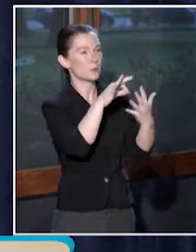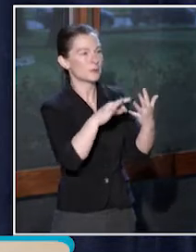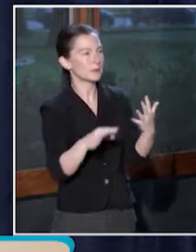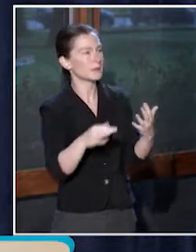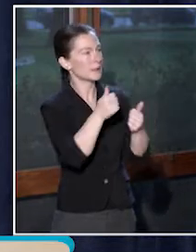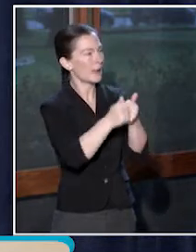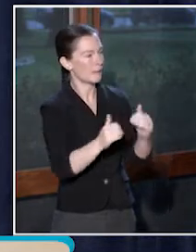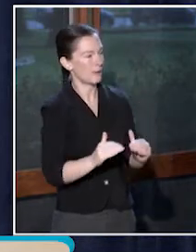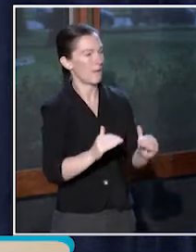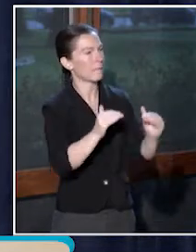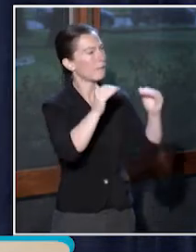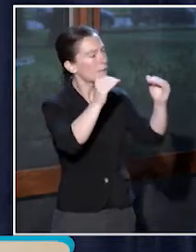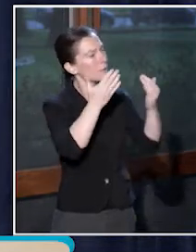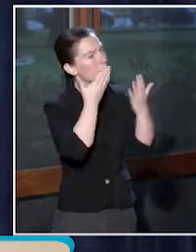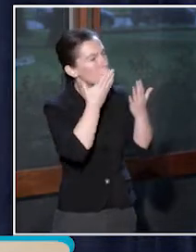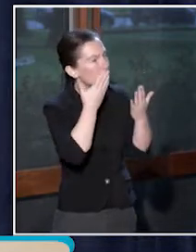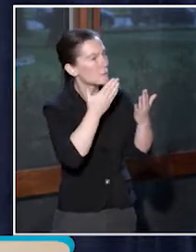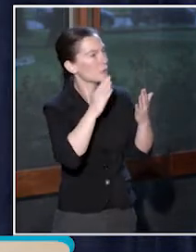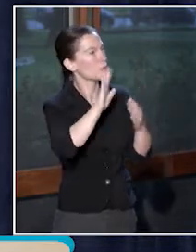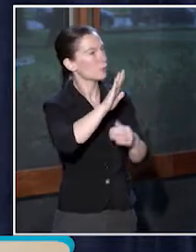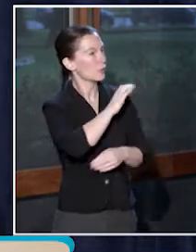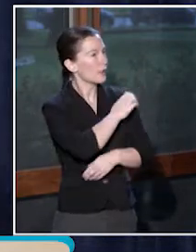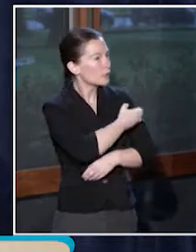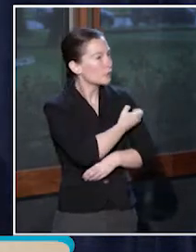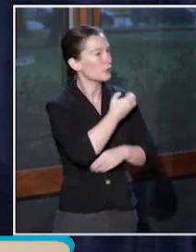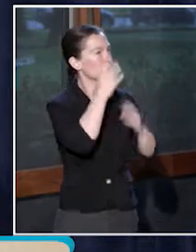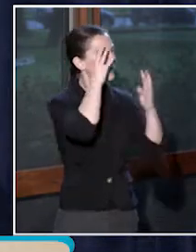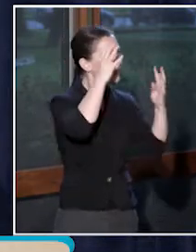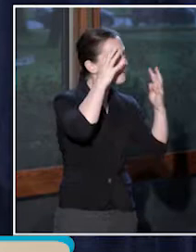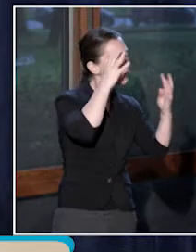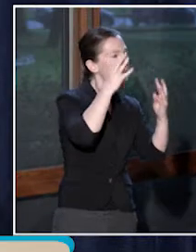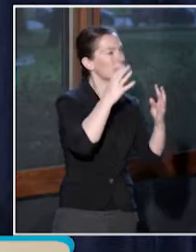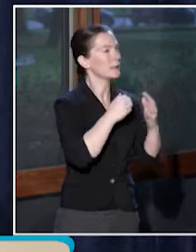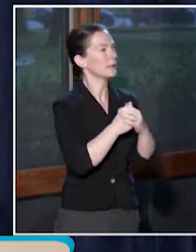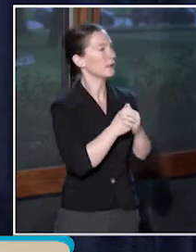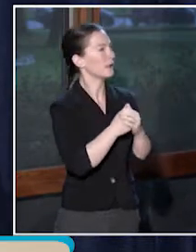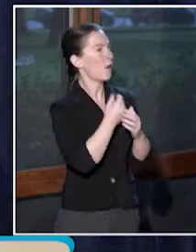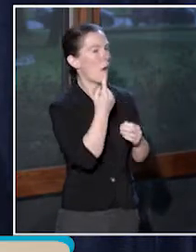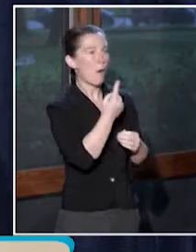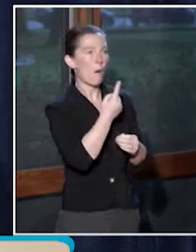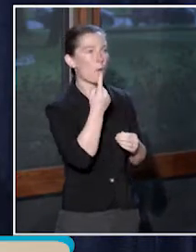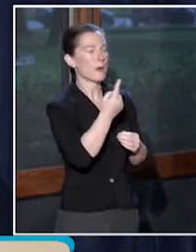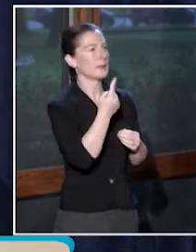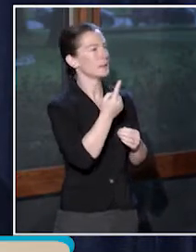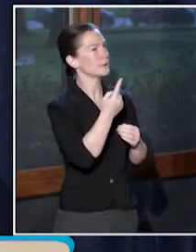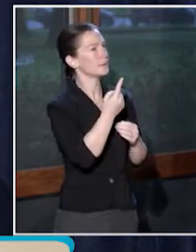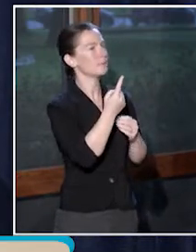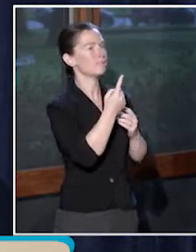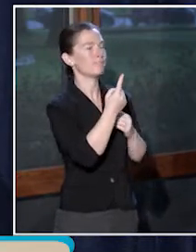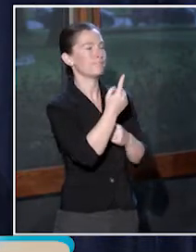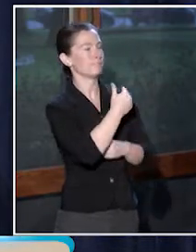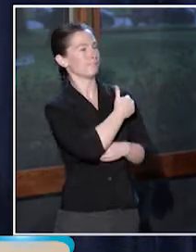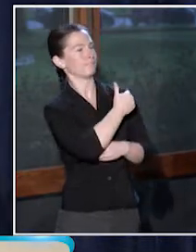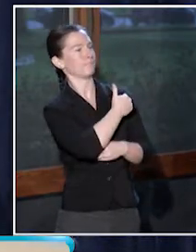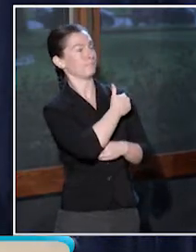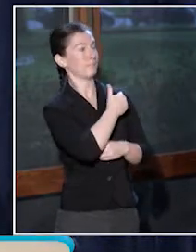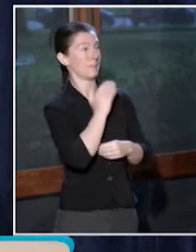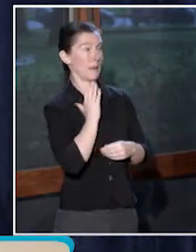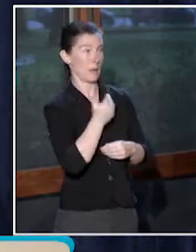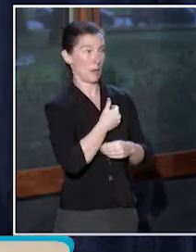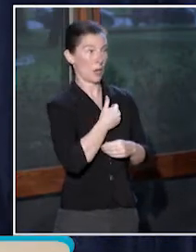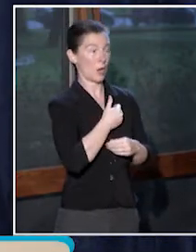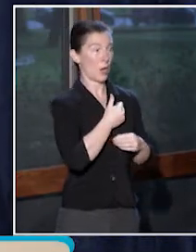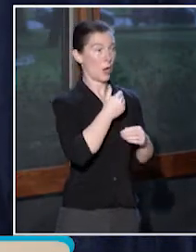your creativity have always called into question whether our best actions really meet the